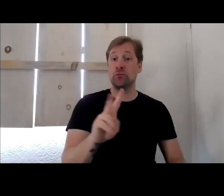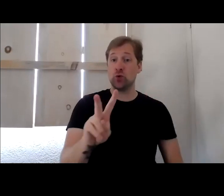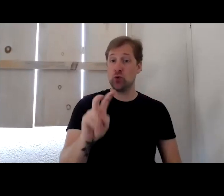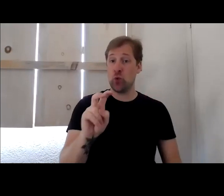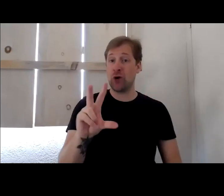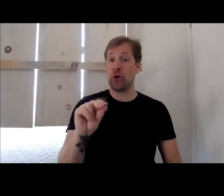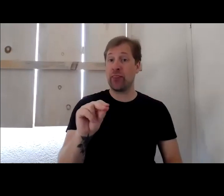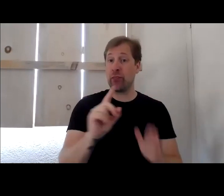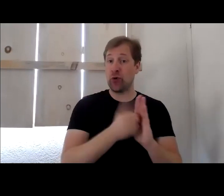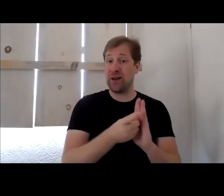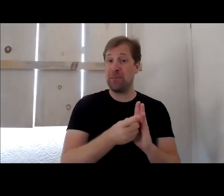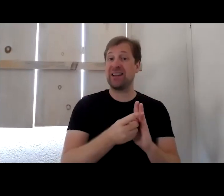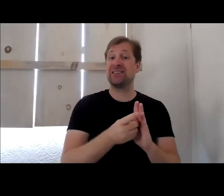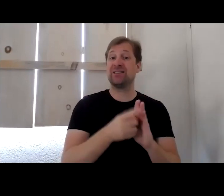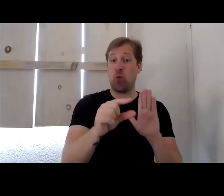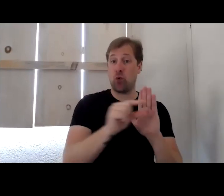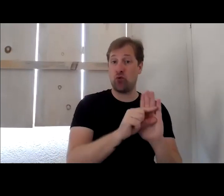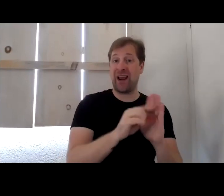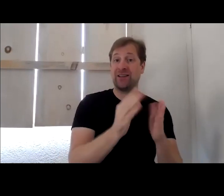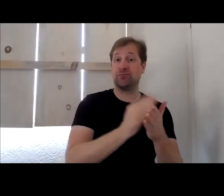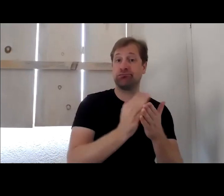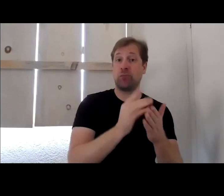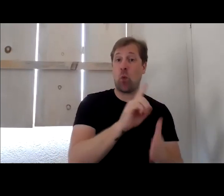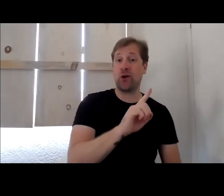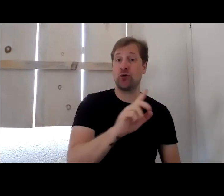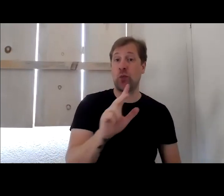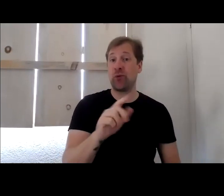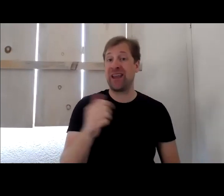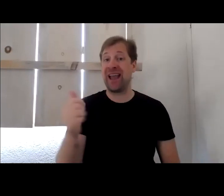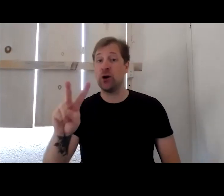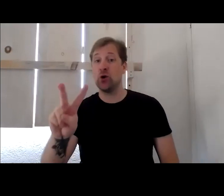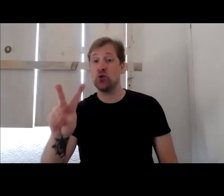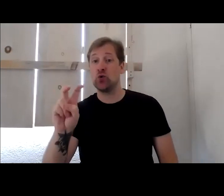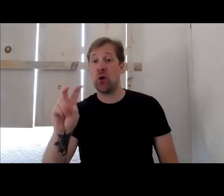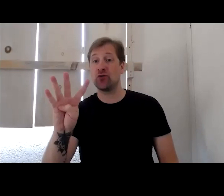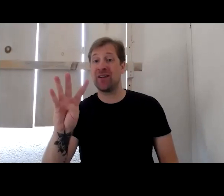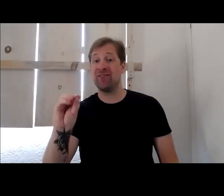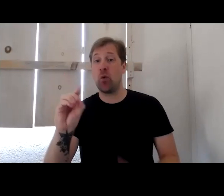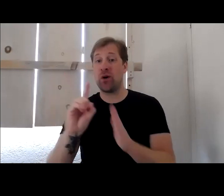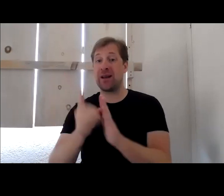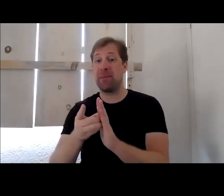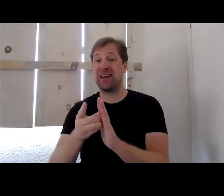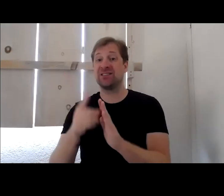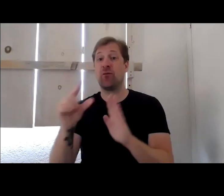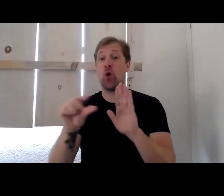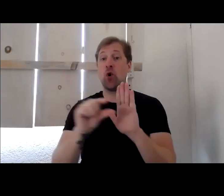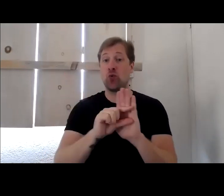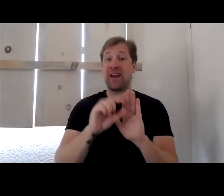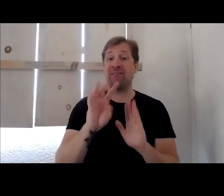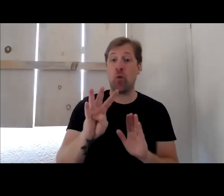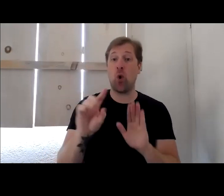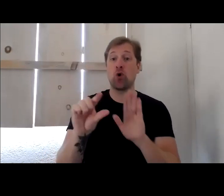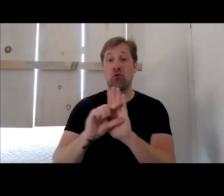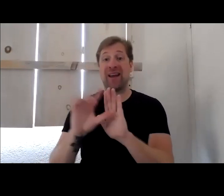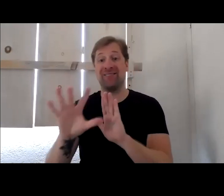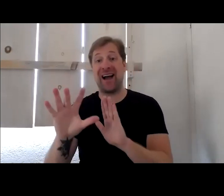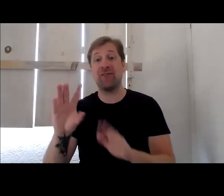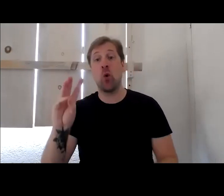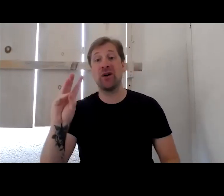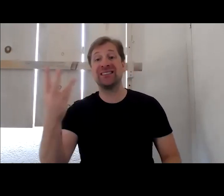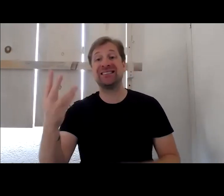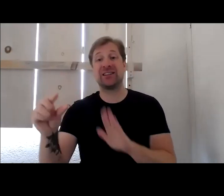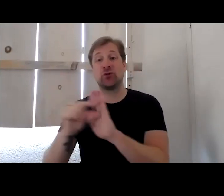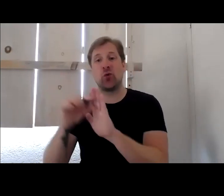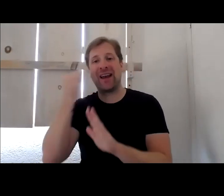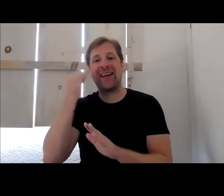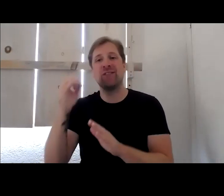minutes for grades 1 through 3, and 240 minutes for grades 4 through 5 at an elementary, or also 6th grade if your elementary goes up to 6th